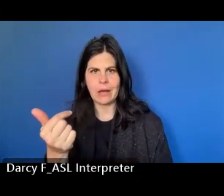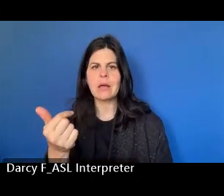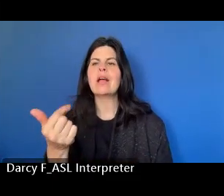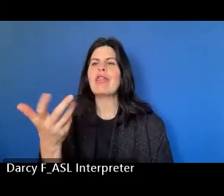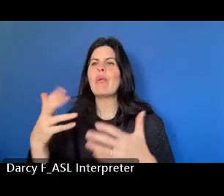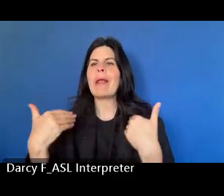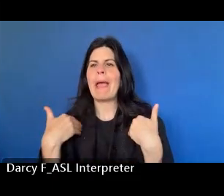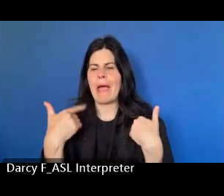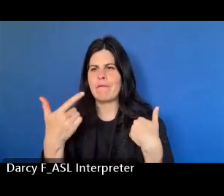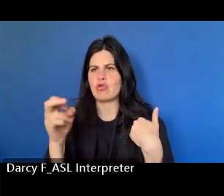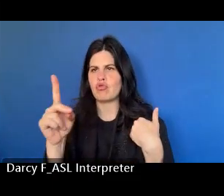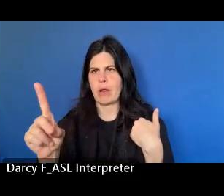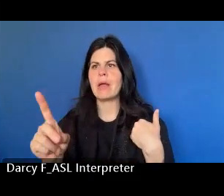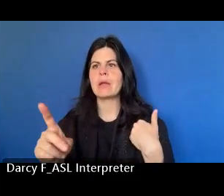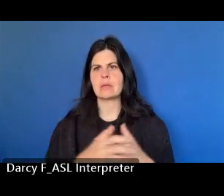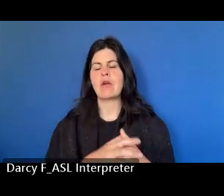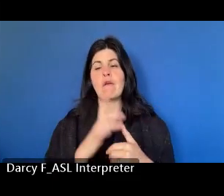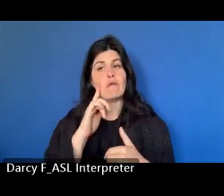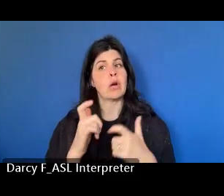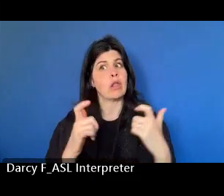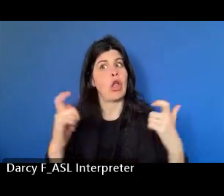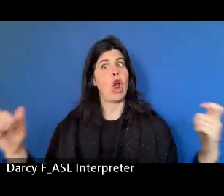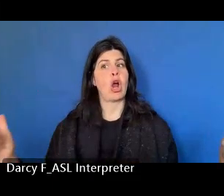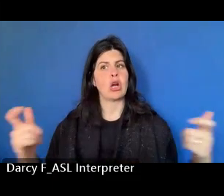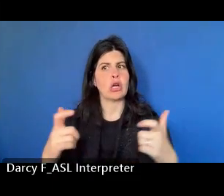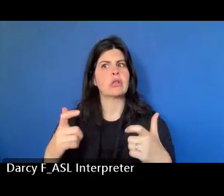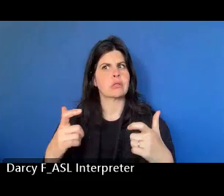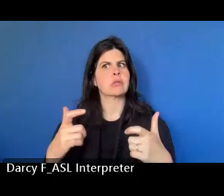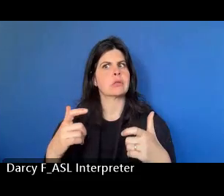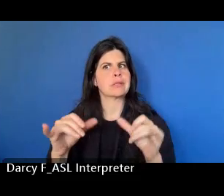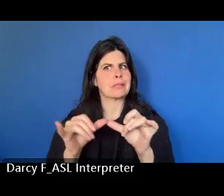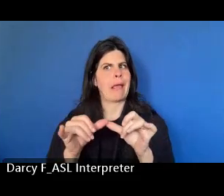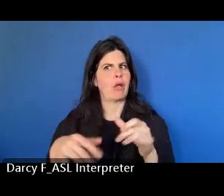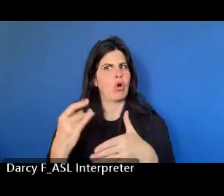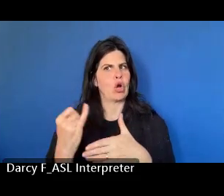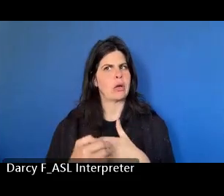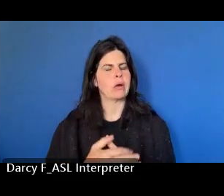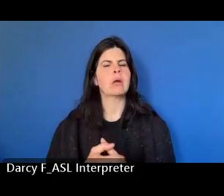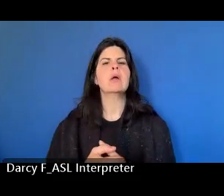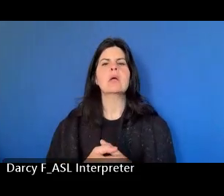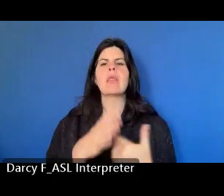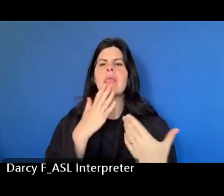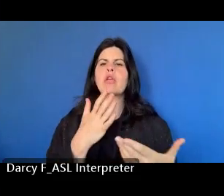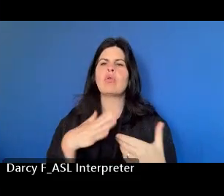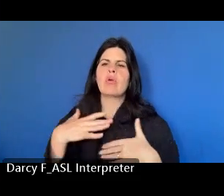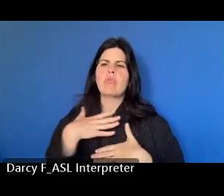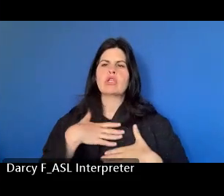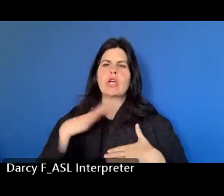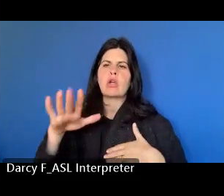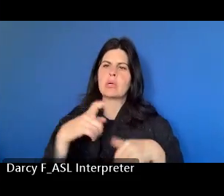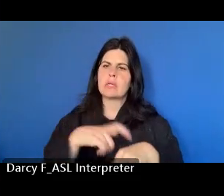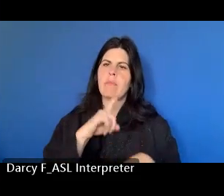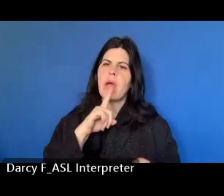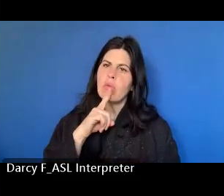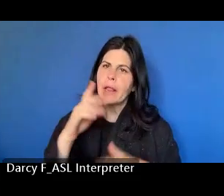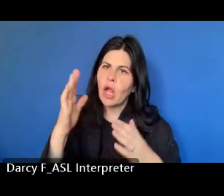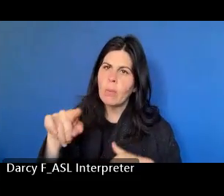of projects on such a large scale. Thank you. I appreciate your time, and I hope that you consider these comments very